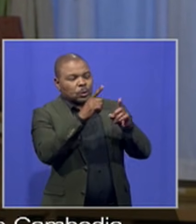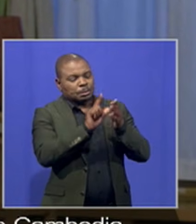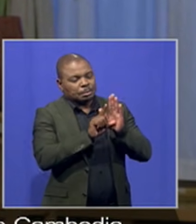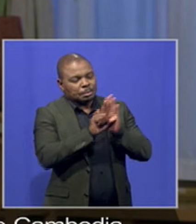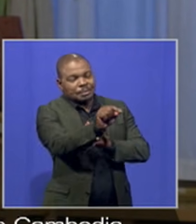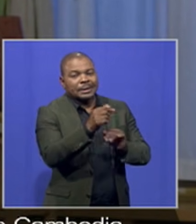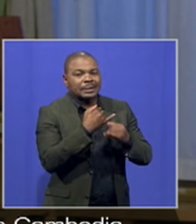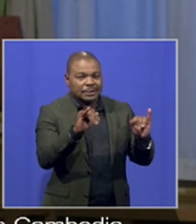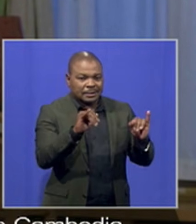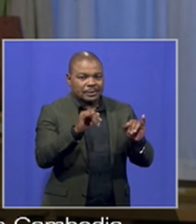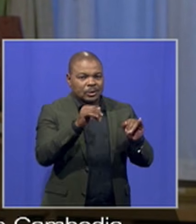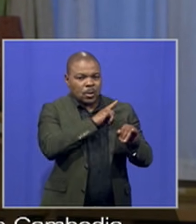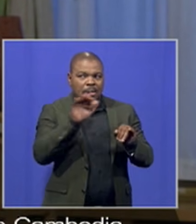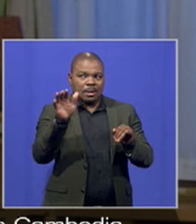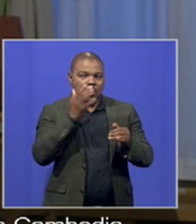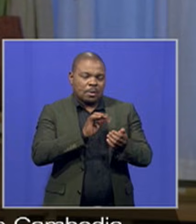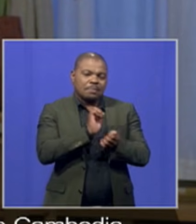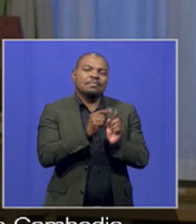ho balehela ho tshwarwa.